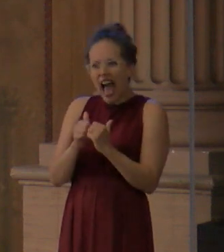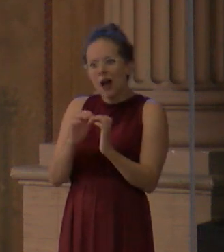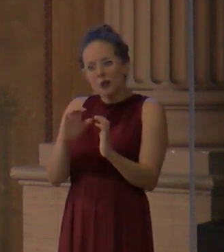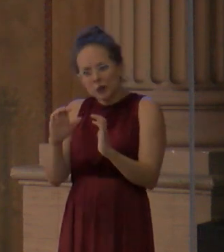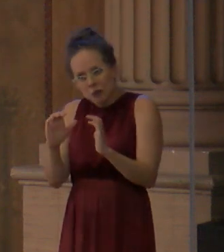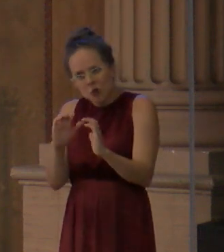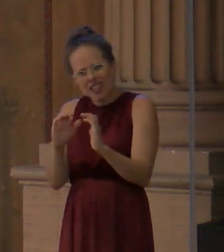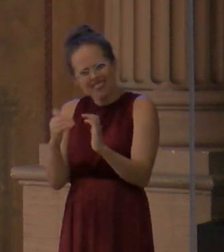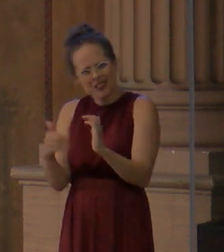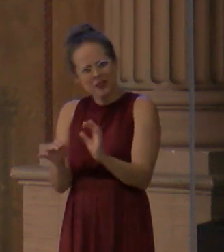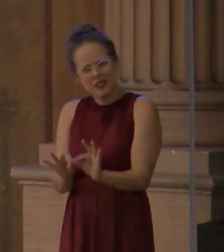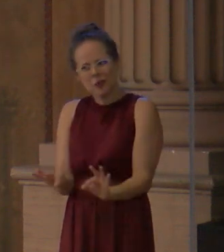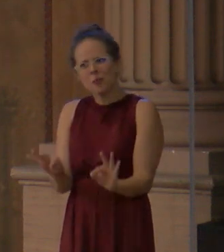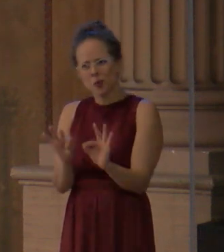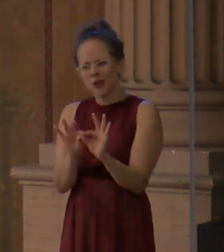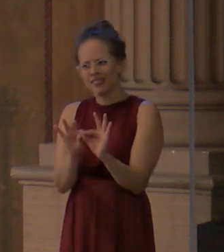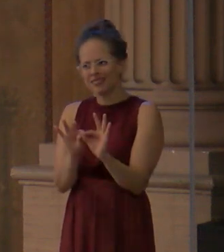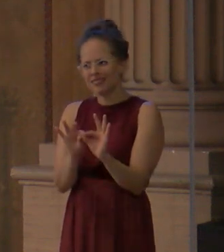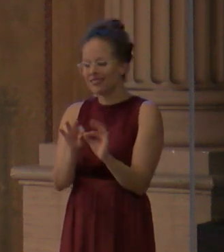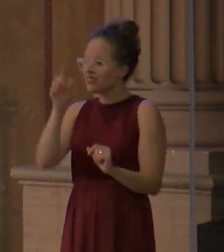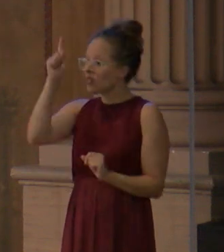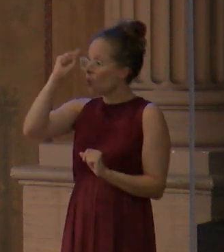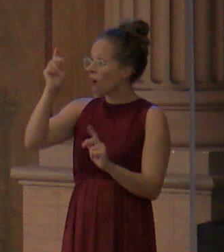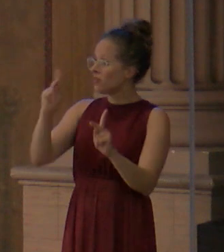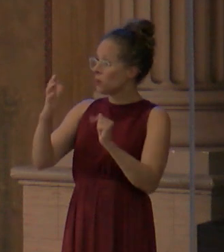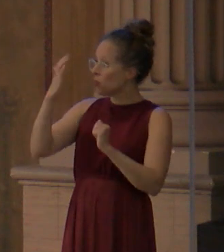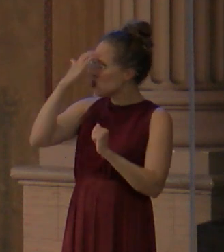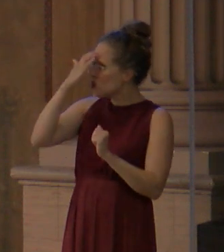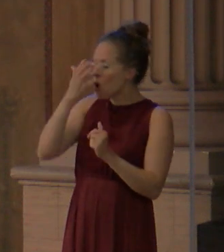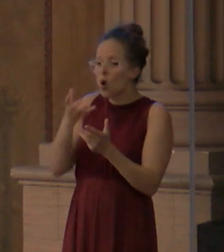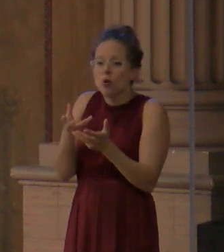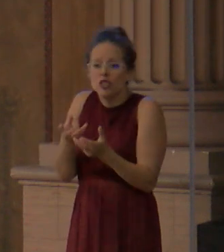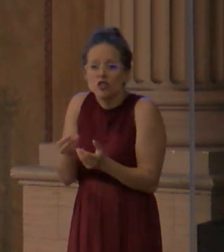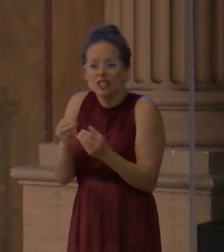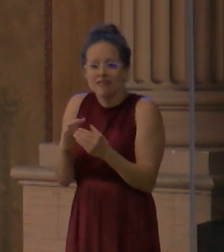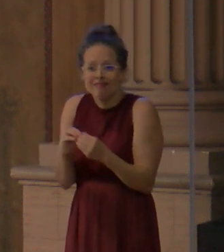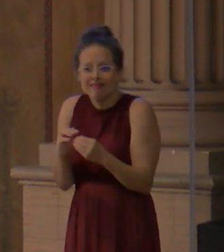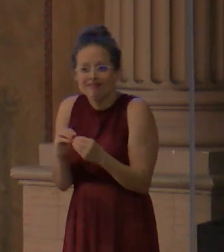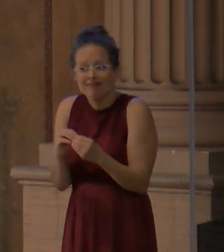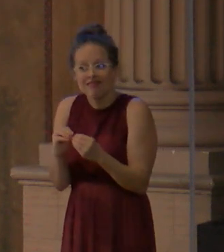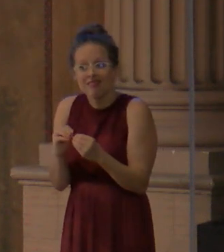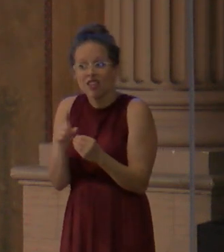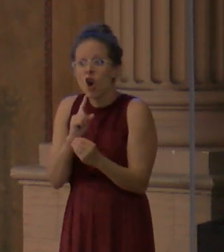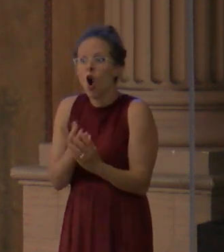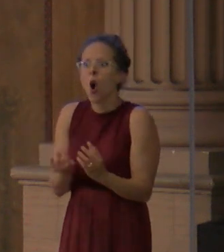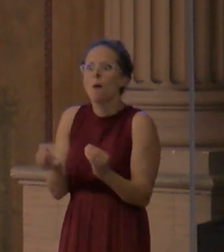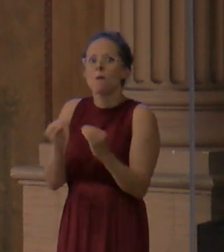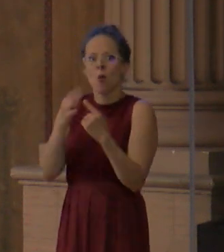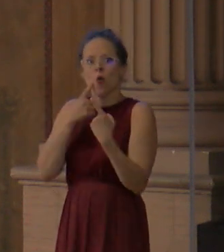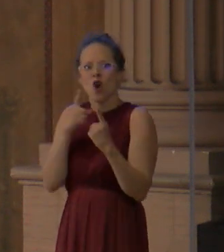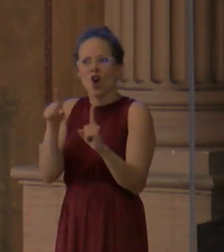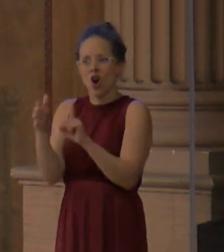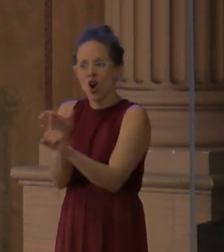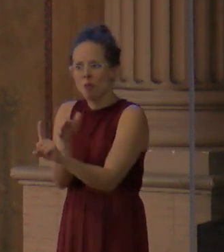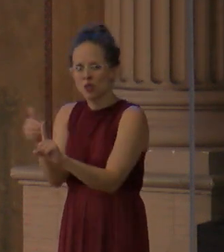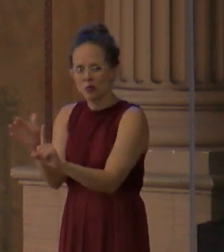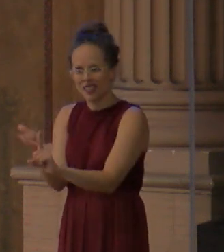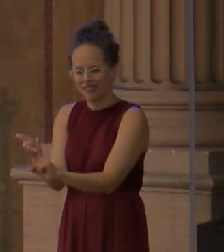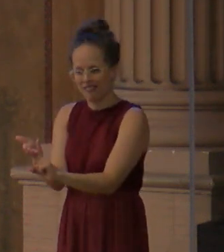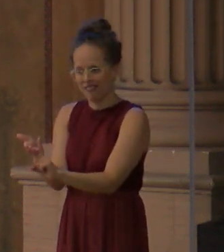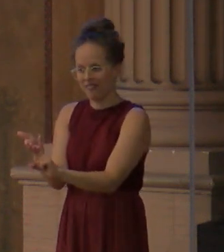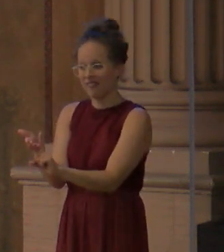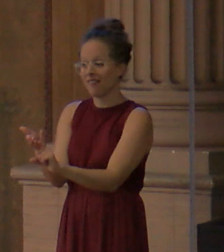It's important too. In fact, the wise know that gracious and gentle words are actually more persuasive. Notice what Proverbs says is